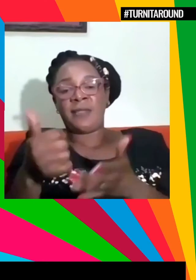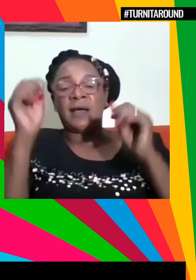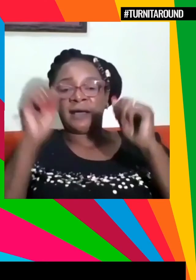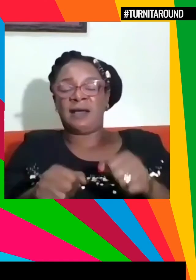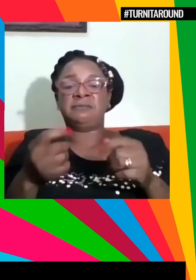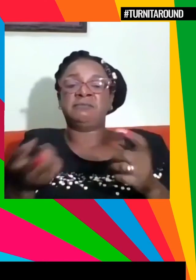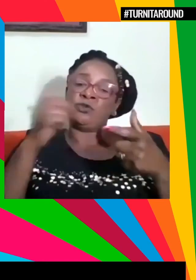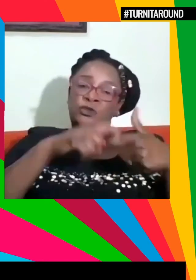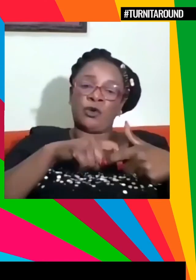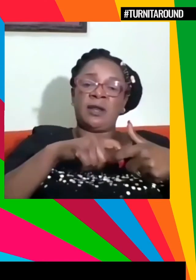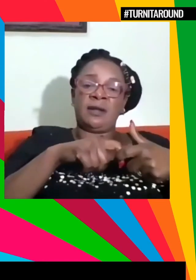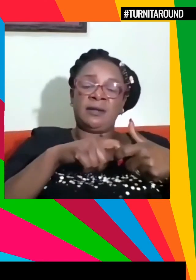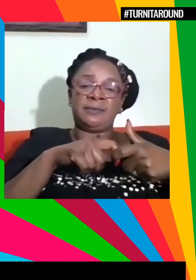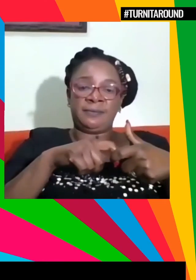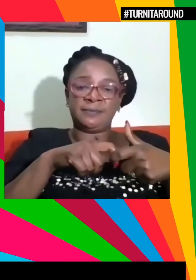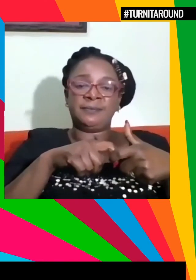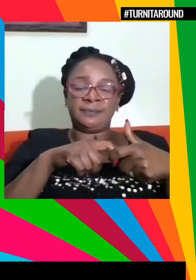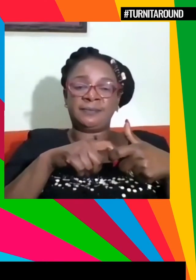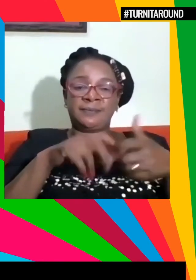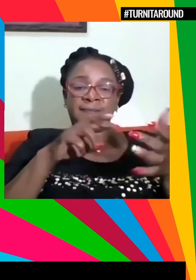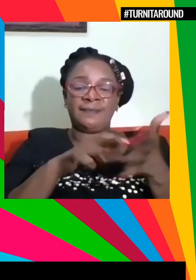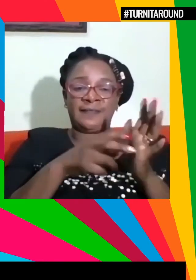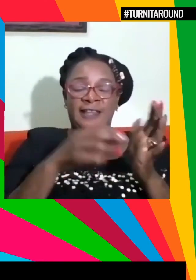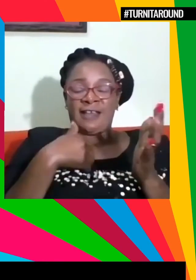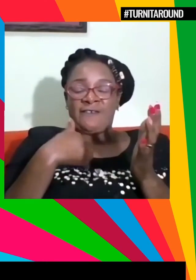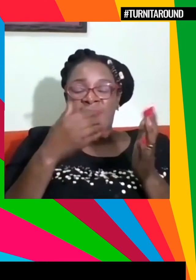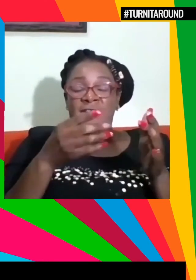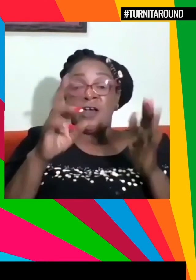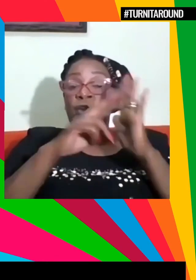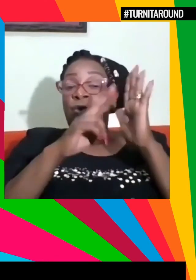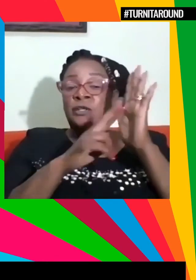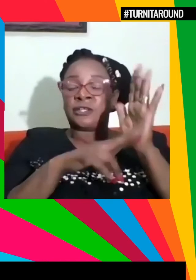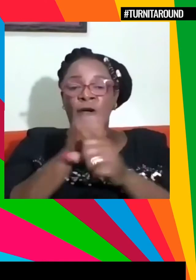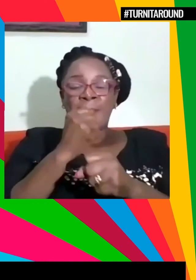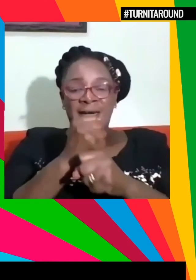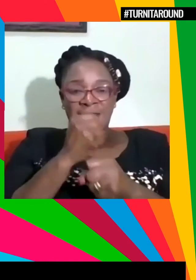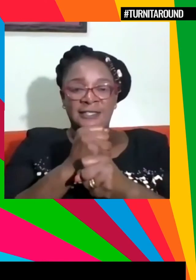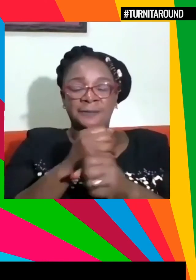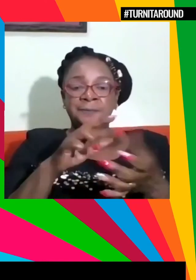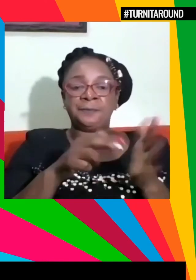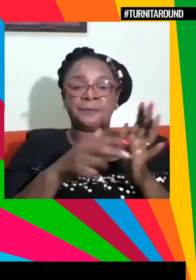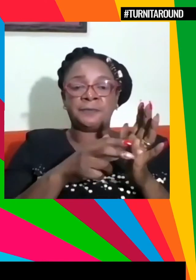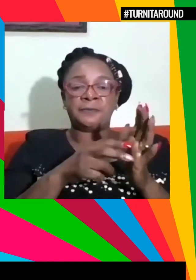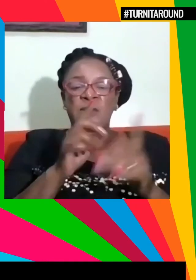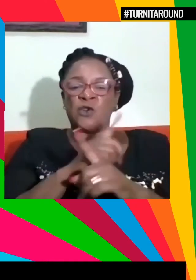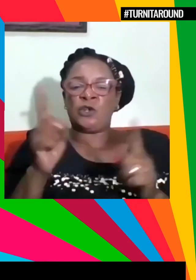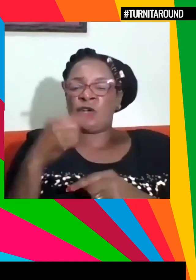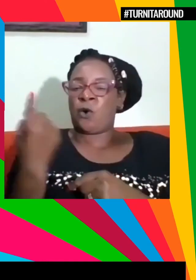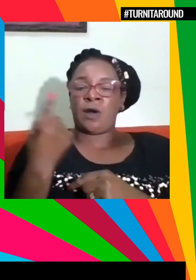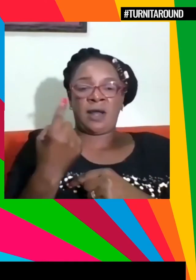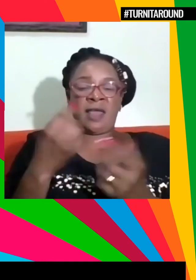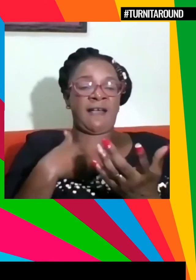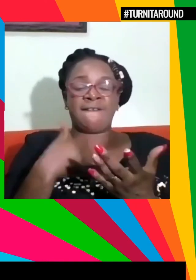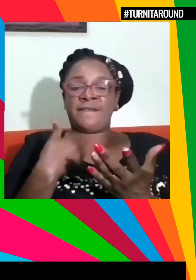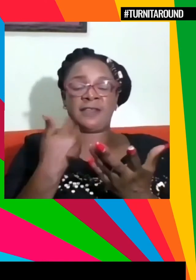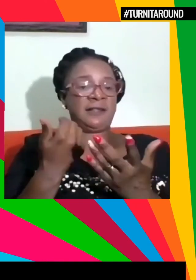because there are kind of like rules of operating. I think part of it too is not just like having those rules of operating,